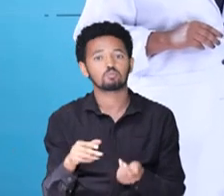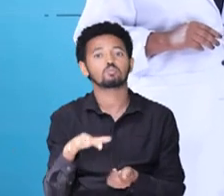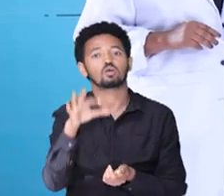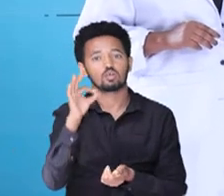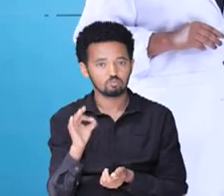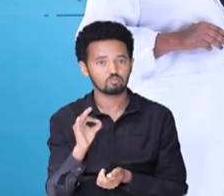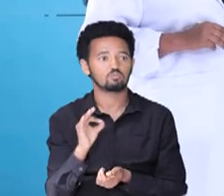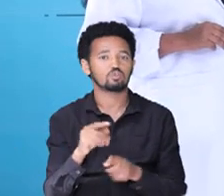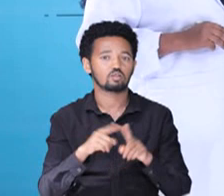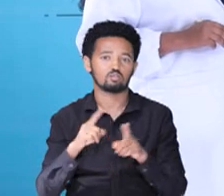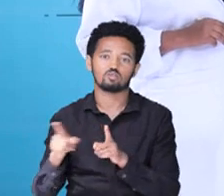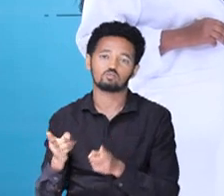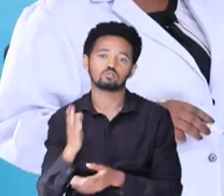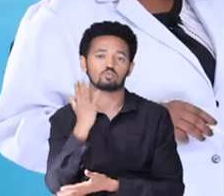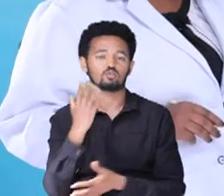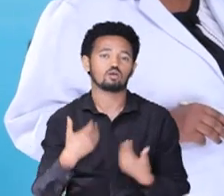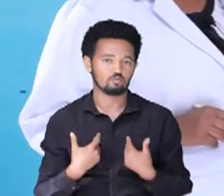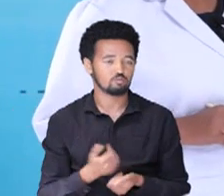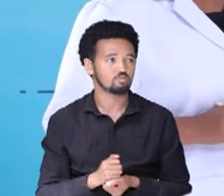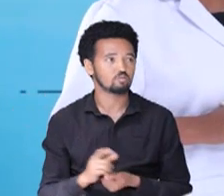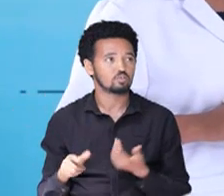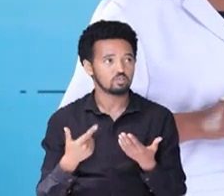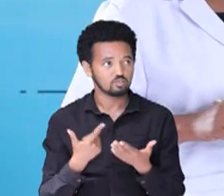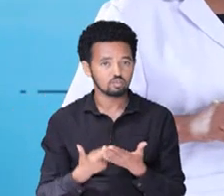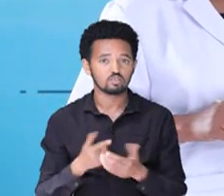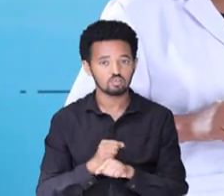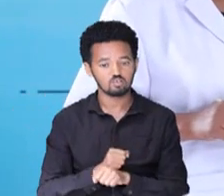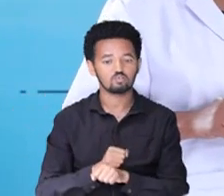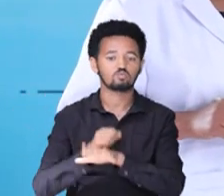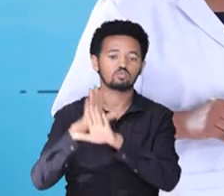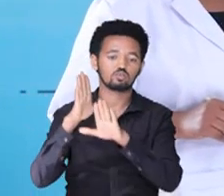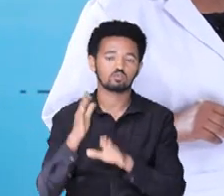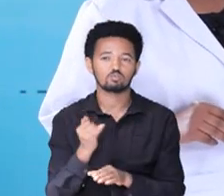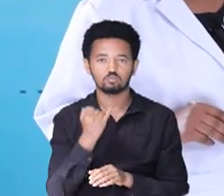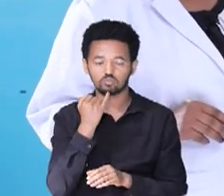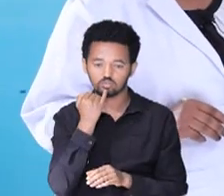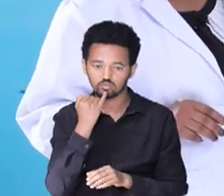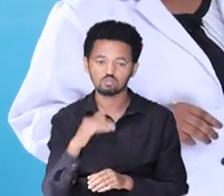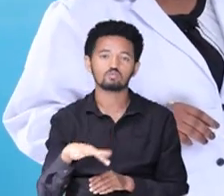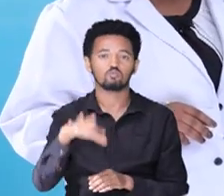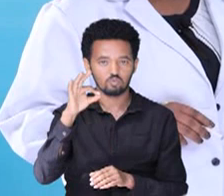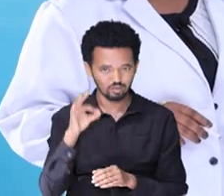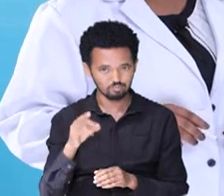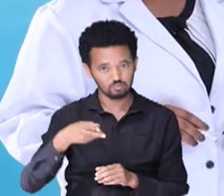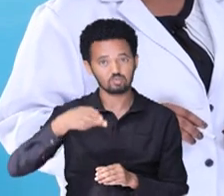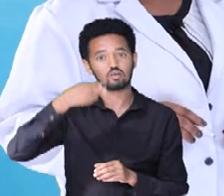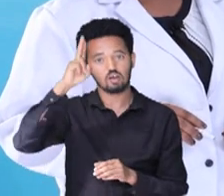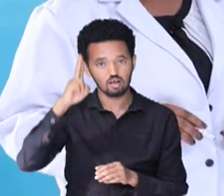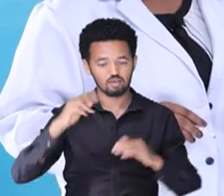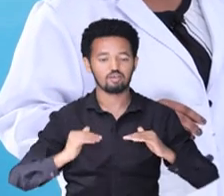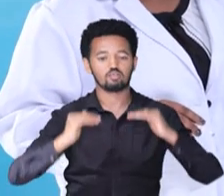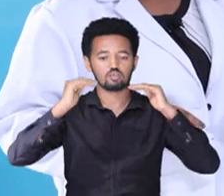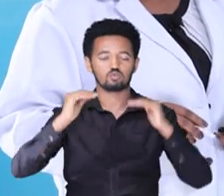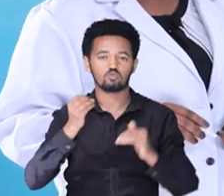and Namib Desert. The Afro mountain vegetation is found mainly in the high altitude